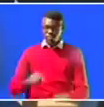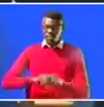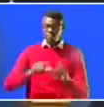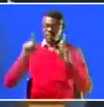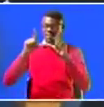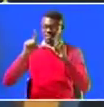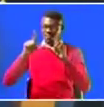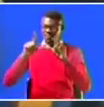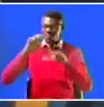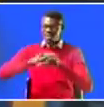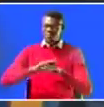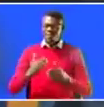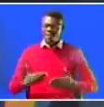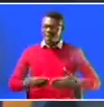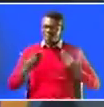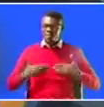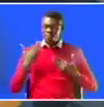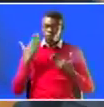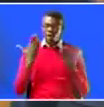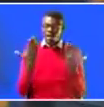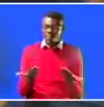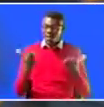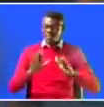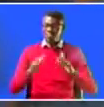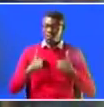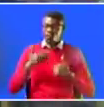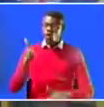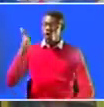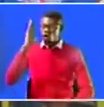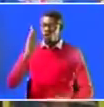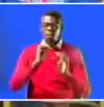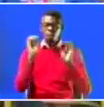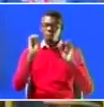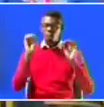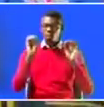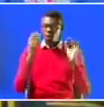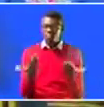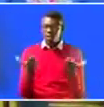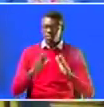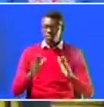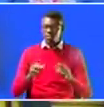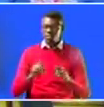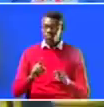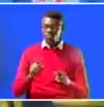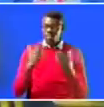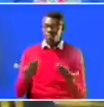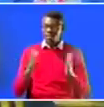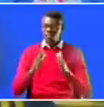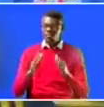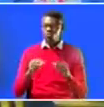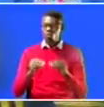very happy. We actually held a party, which we were calling a godless party. But the party did not last